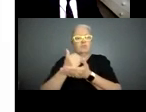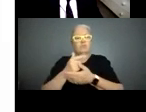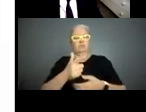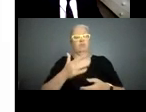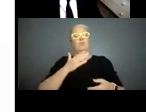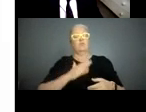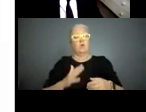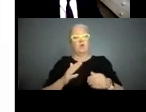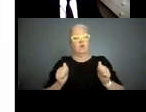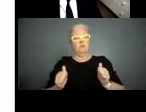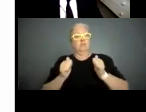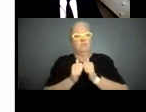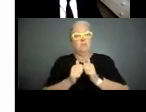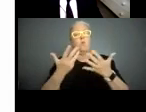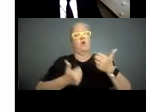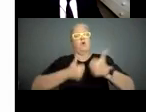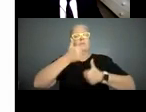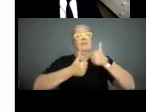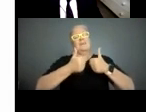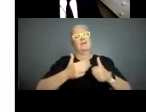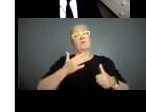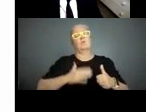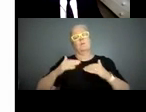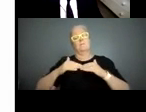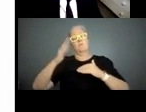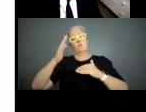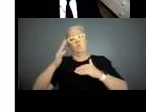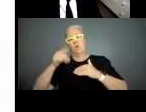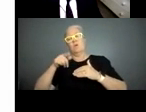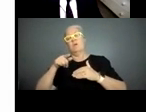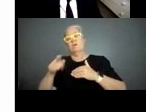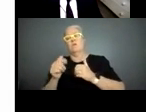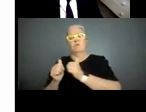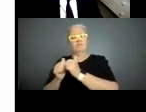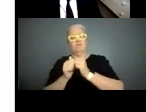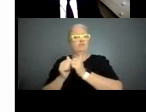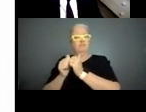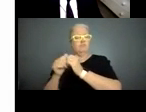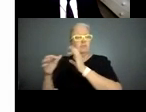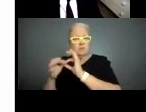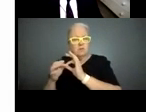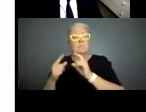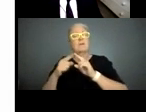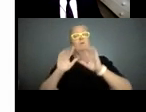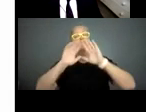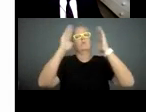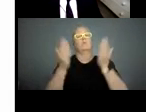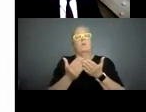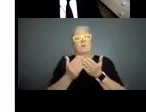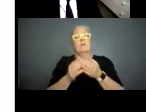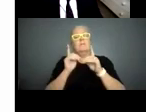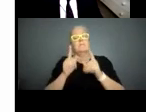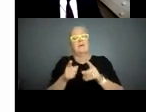want more of collaboration than competition. Yeah. And also the world needs to move in